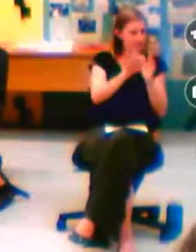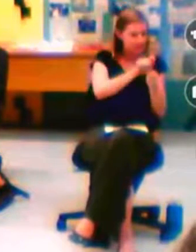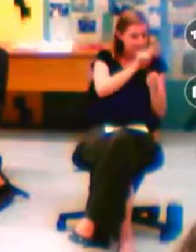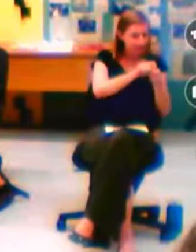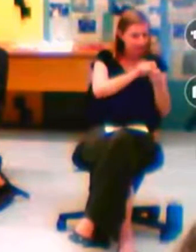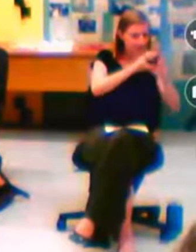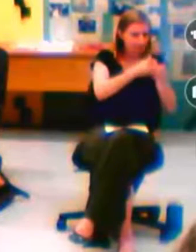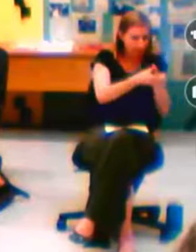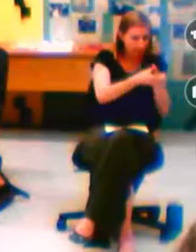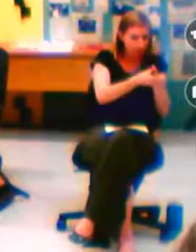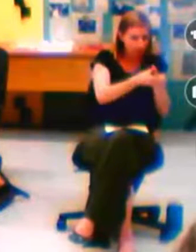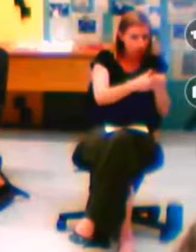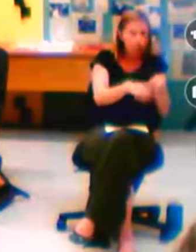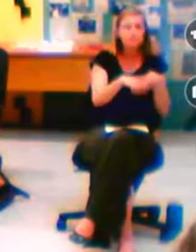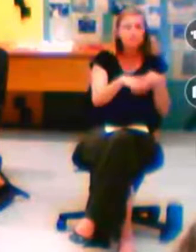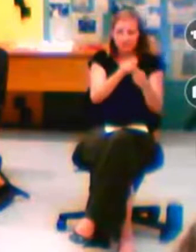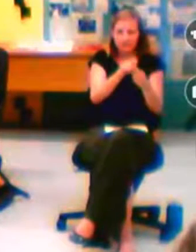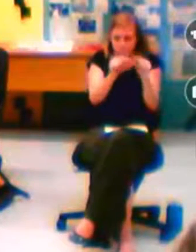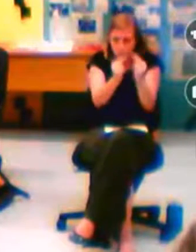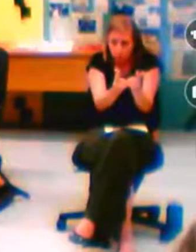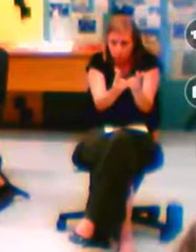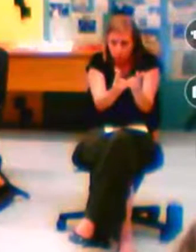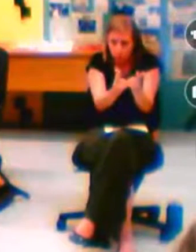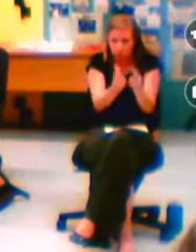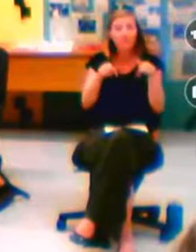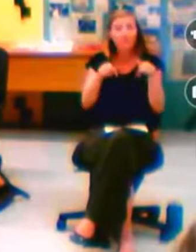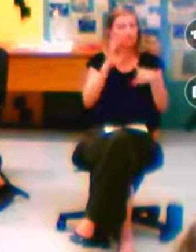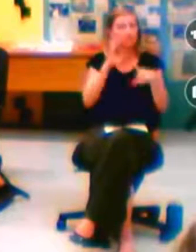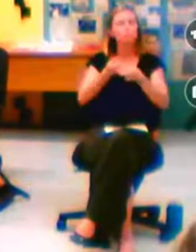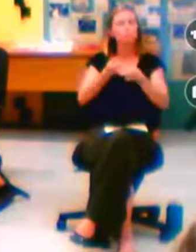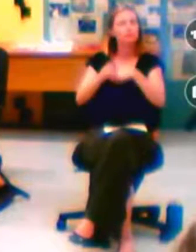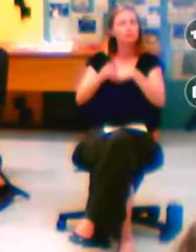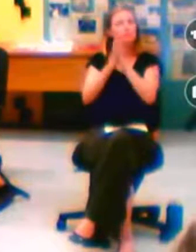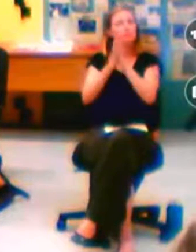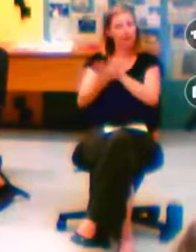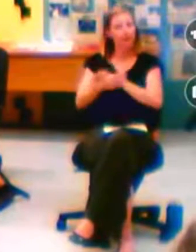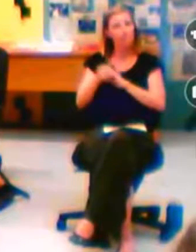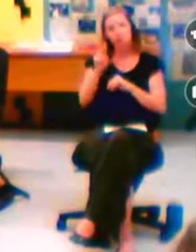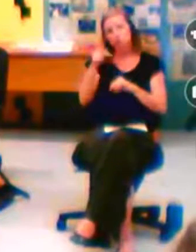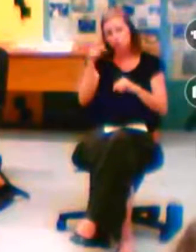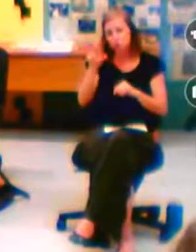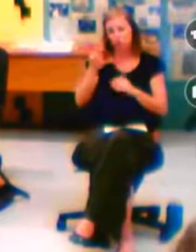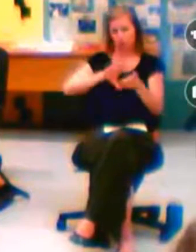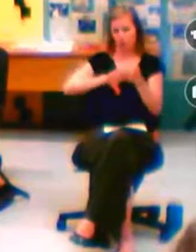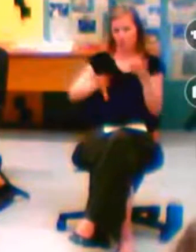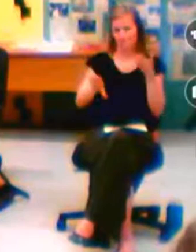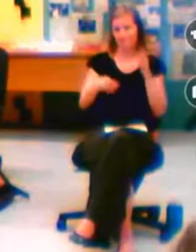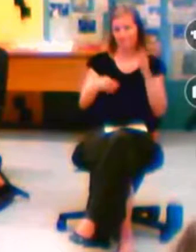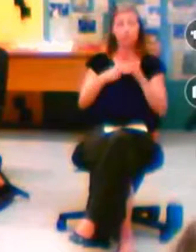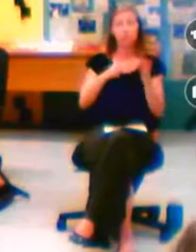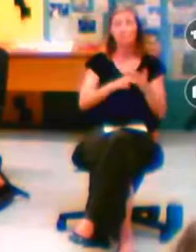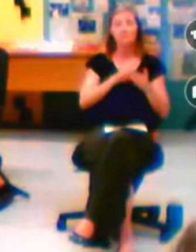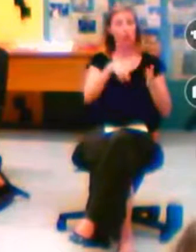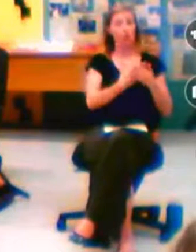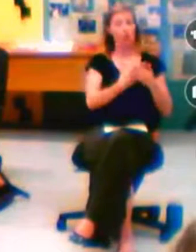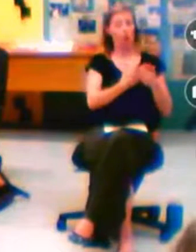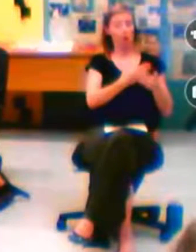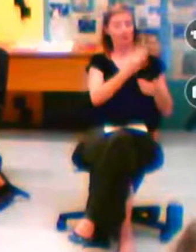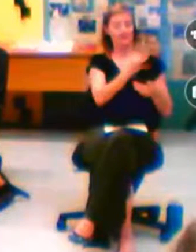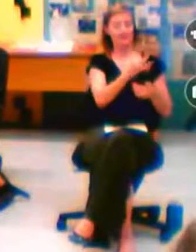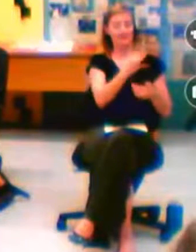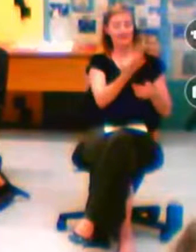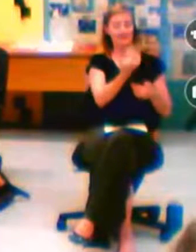unlike currently when the state does an 1115 waiver, it's usually for a select population, a select service